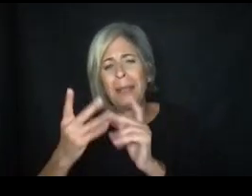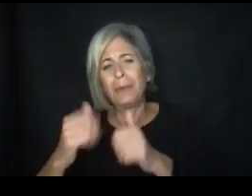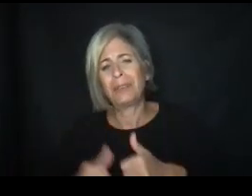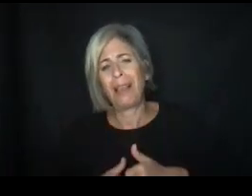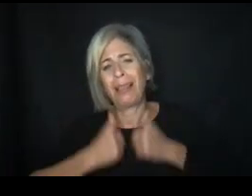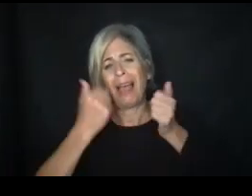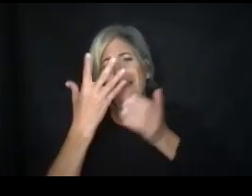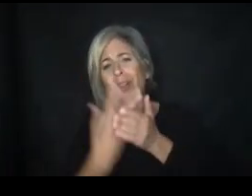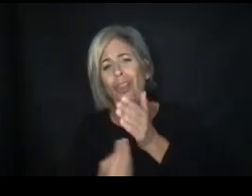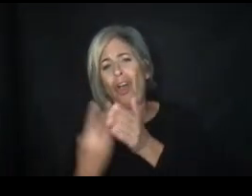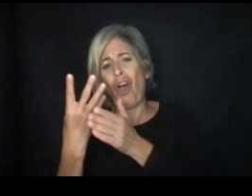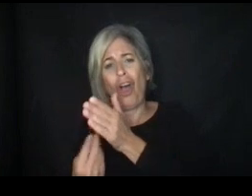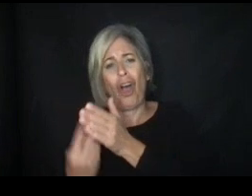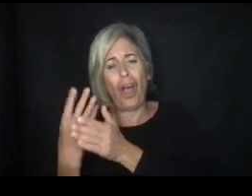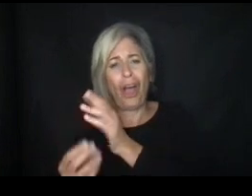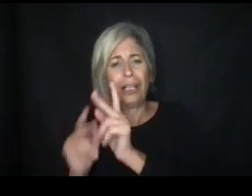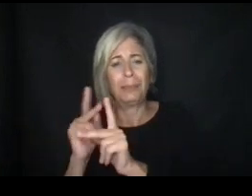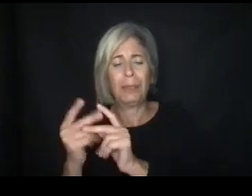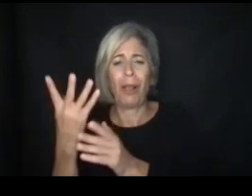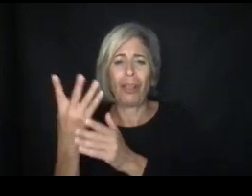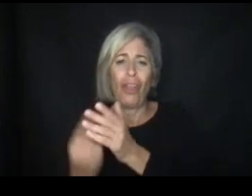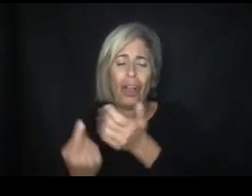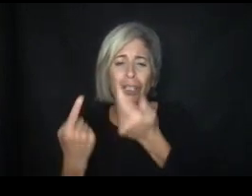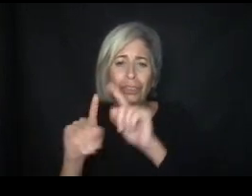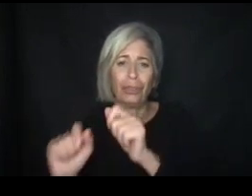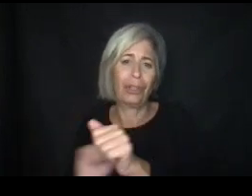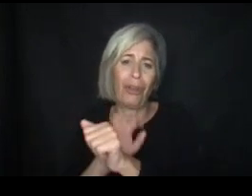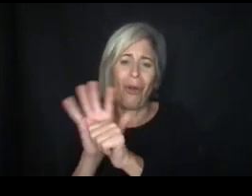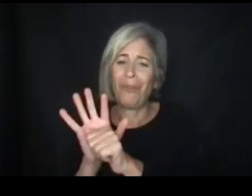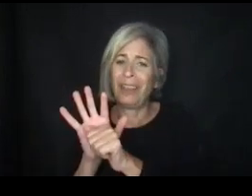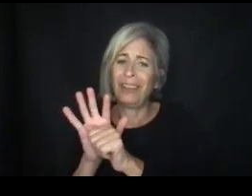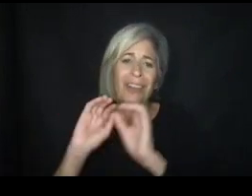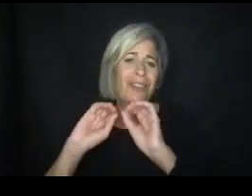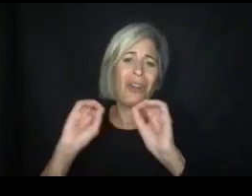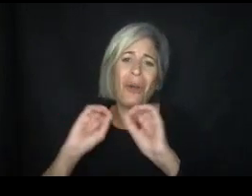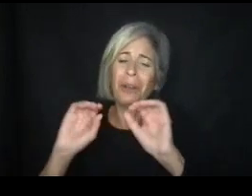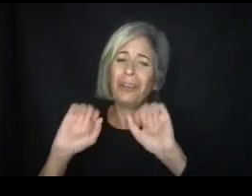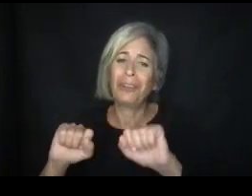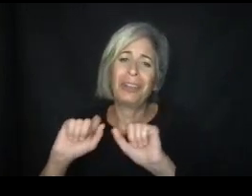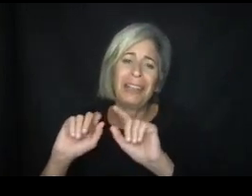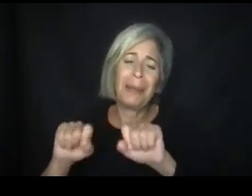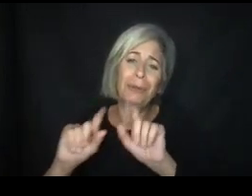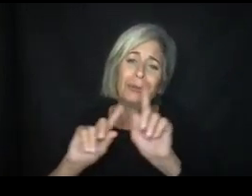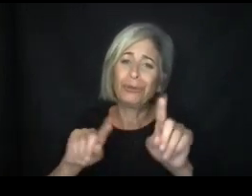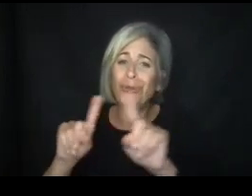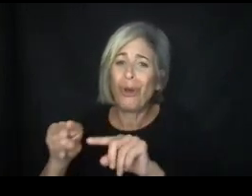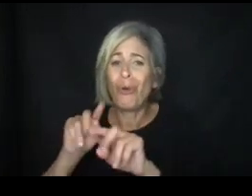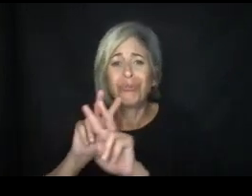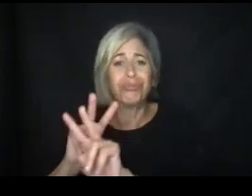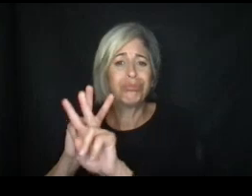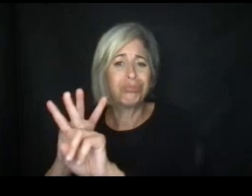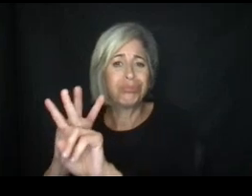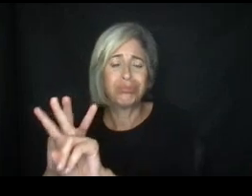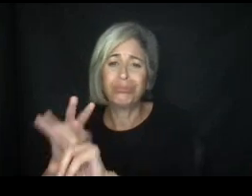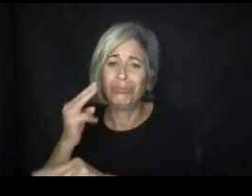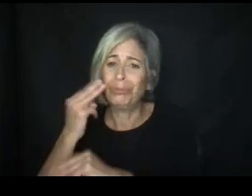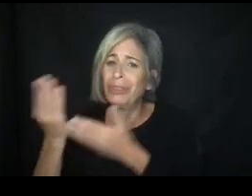lost or relatives that were lost. And during the COVID, no one really was able to attend memorial services